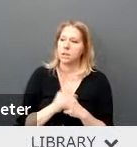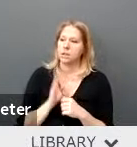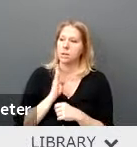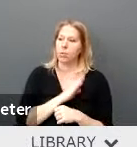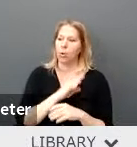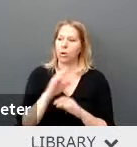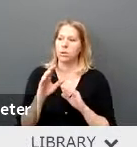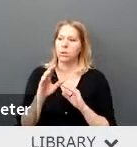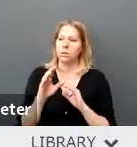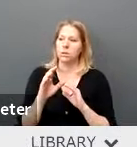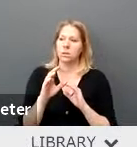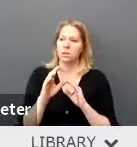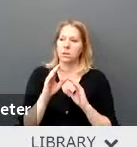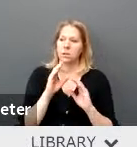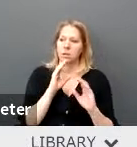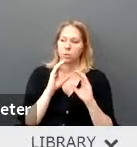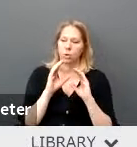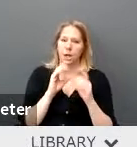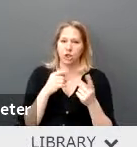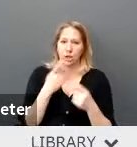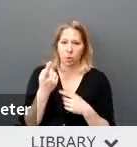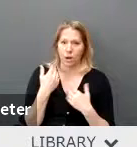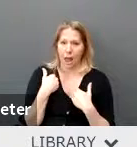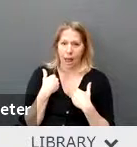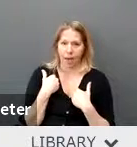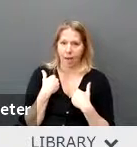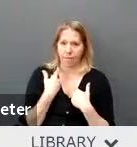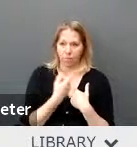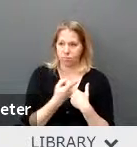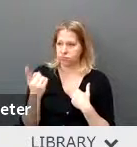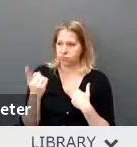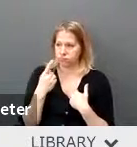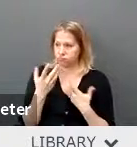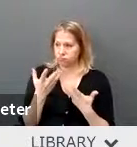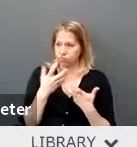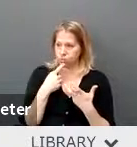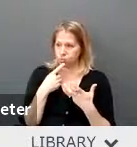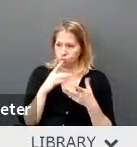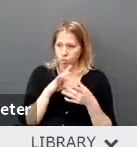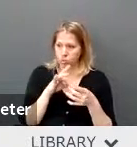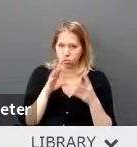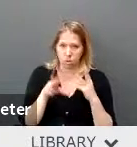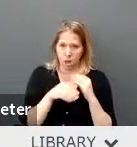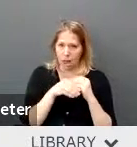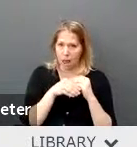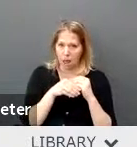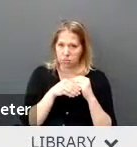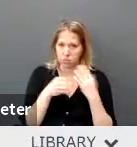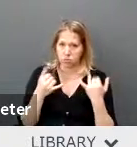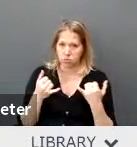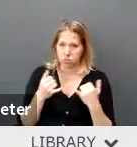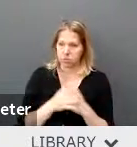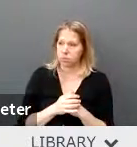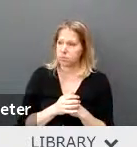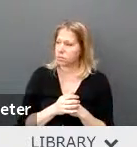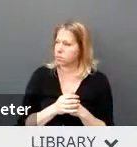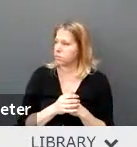Board communications. Anybody have anything they want to say or add during this time period?